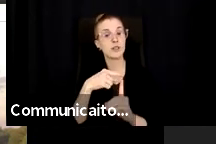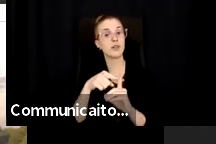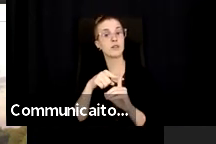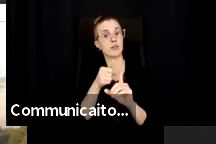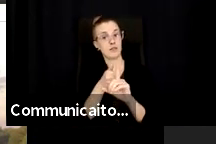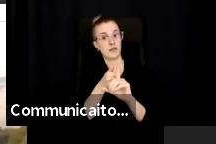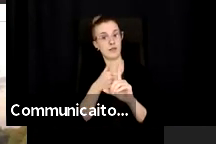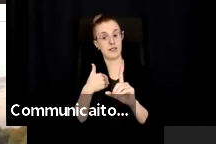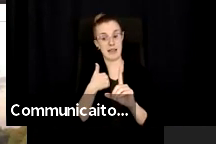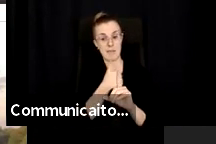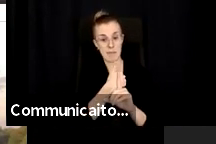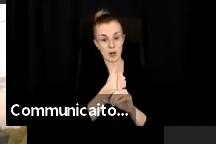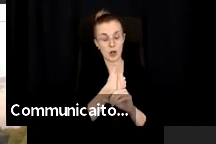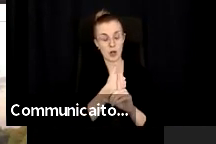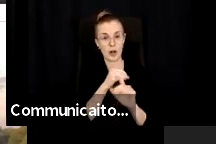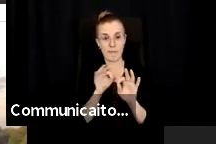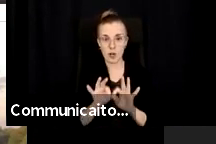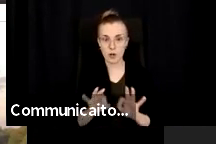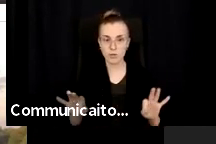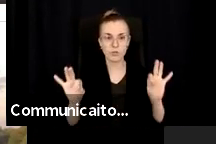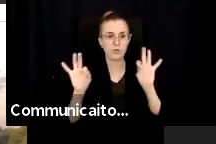a